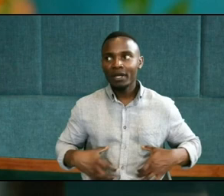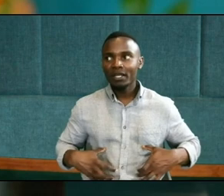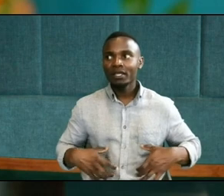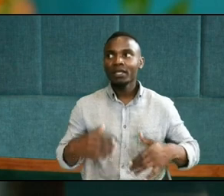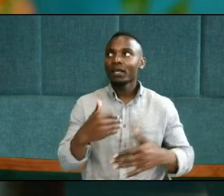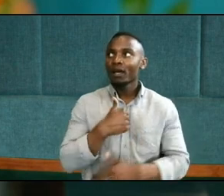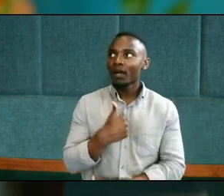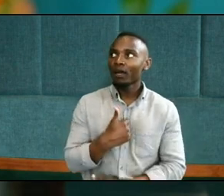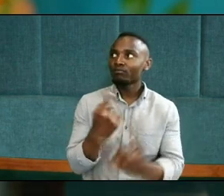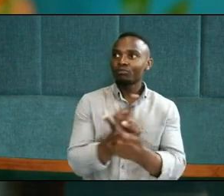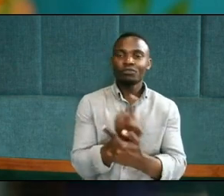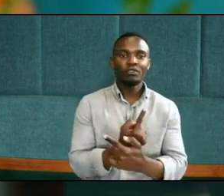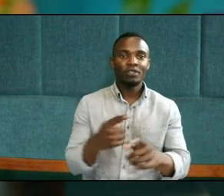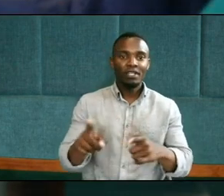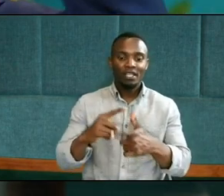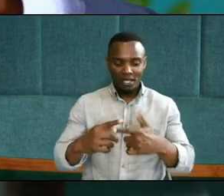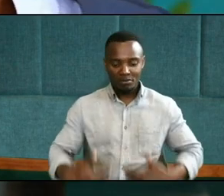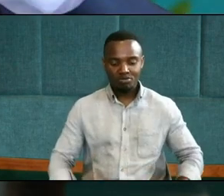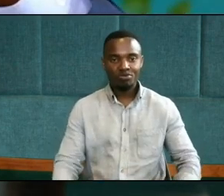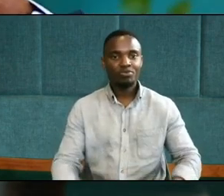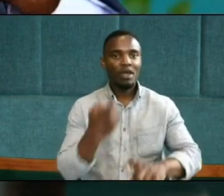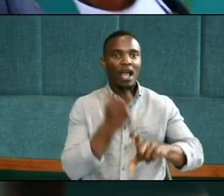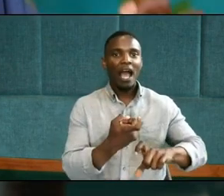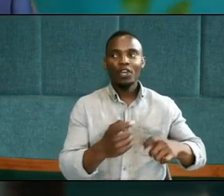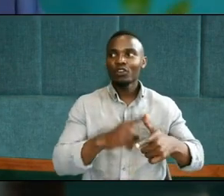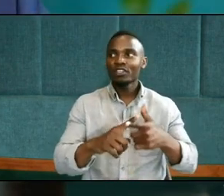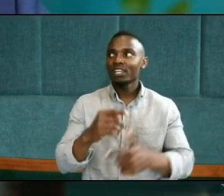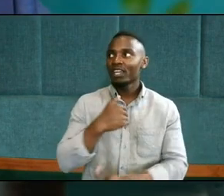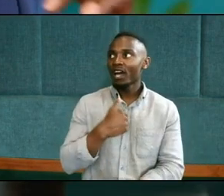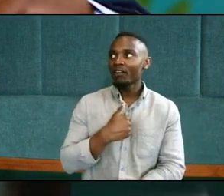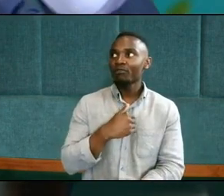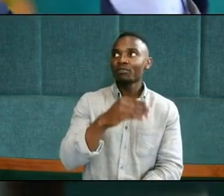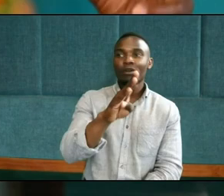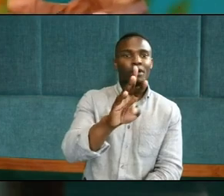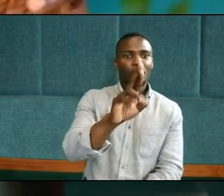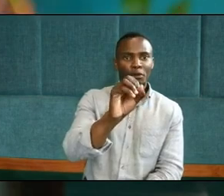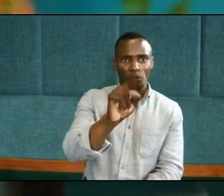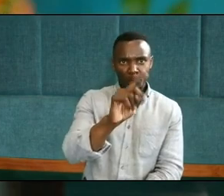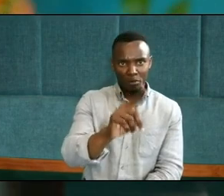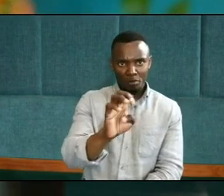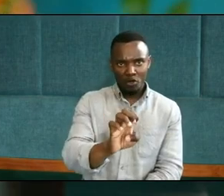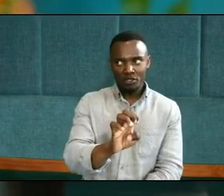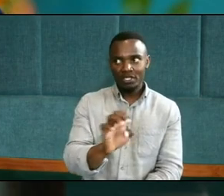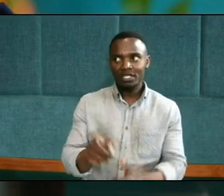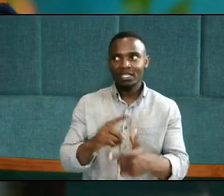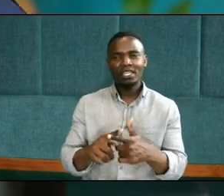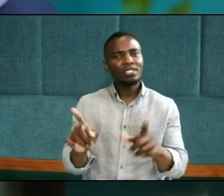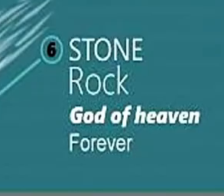the legs of iron. And down there was a mixture of clay and iron. And when you are looking at that thing, you saw a